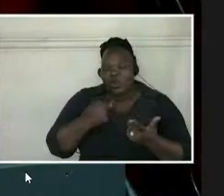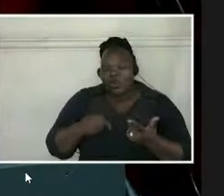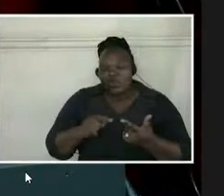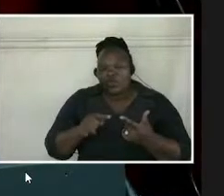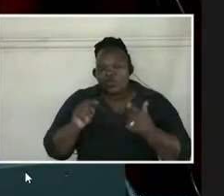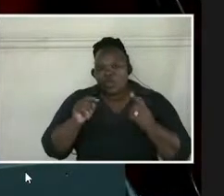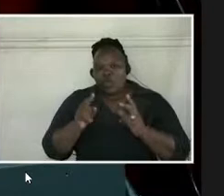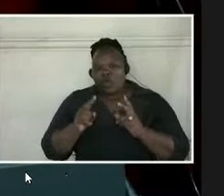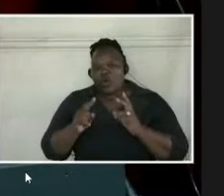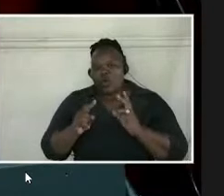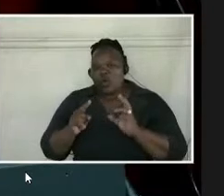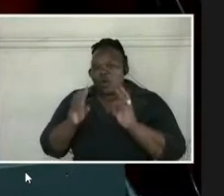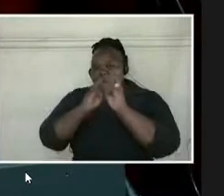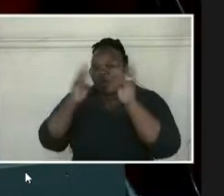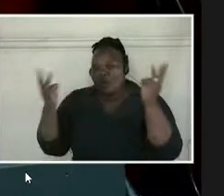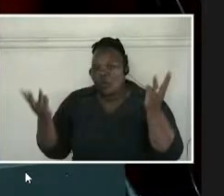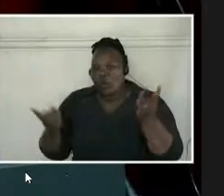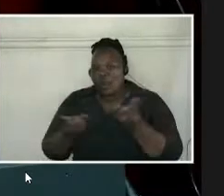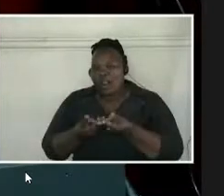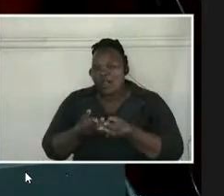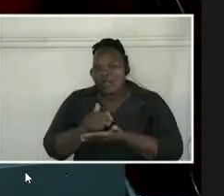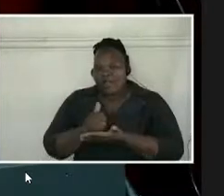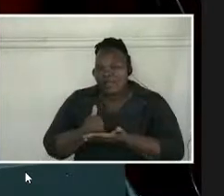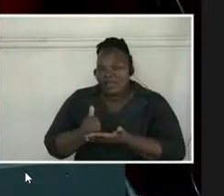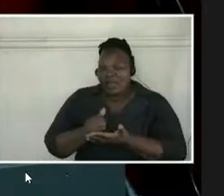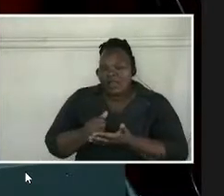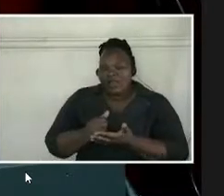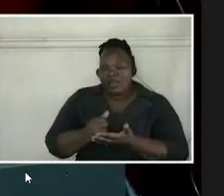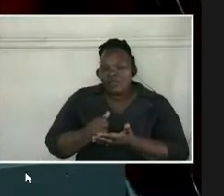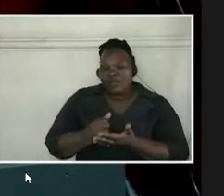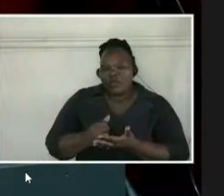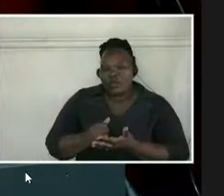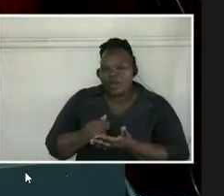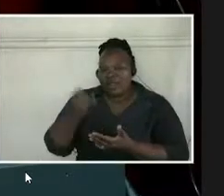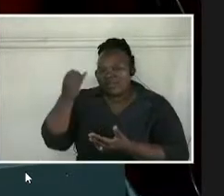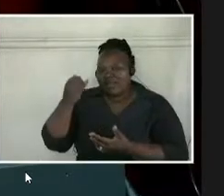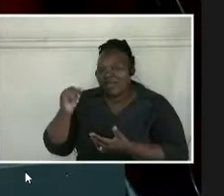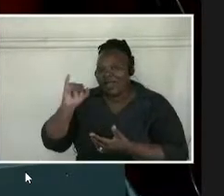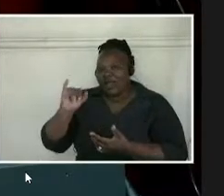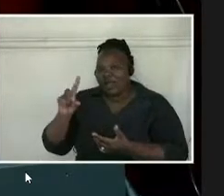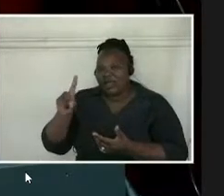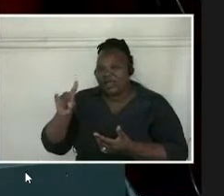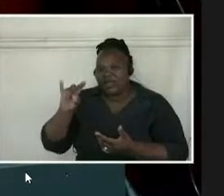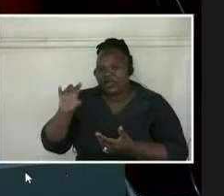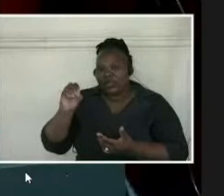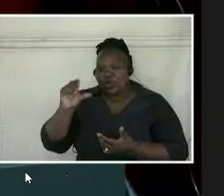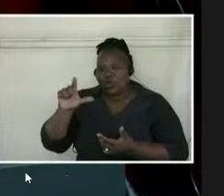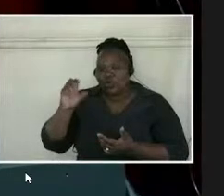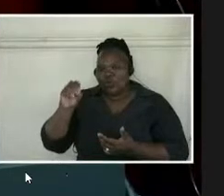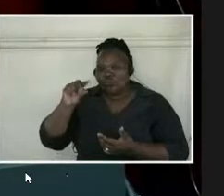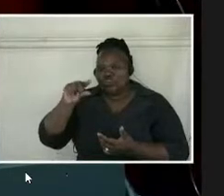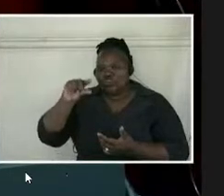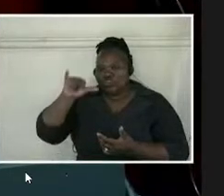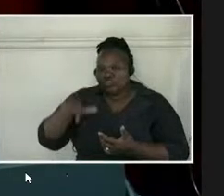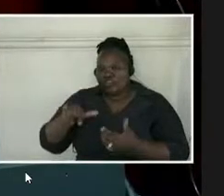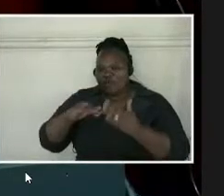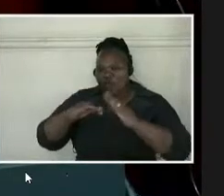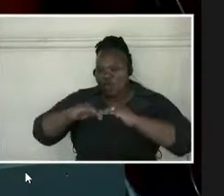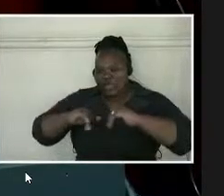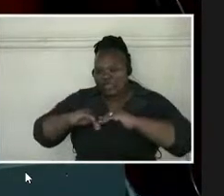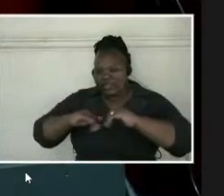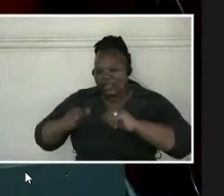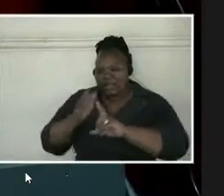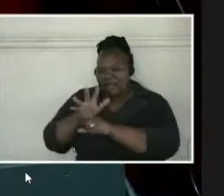universal base of the peninsula's ideology practice of racism and racial